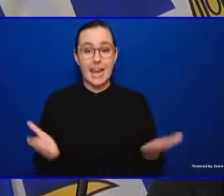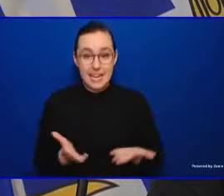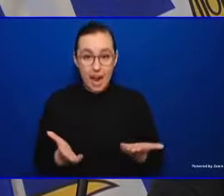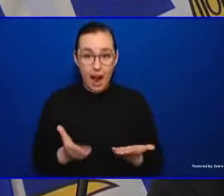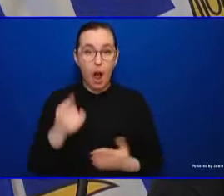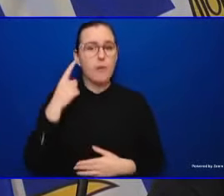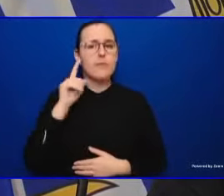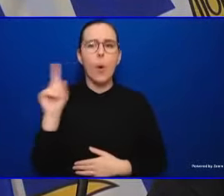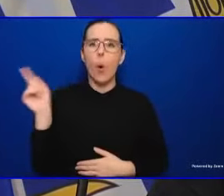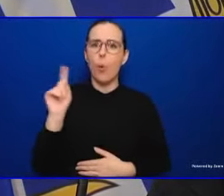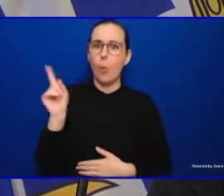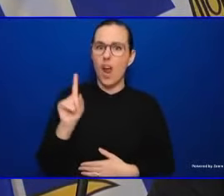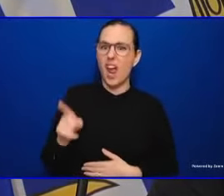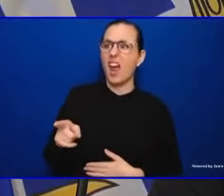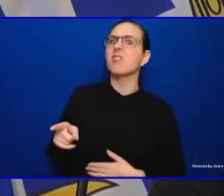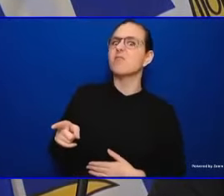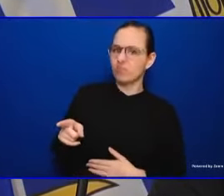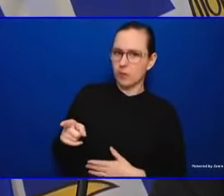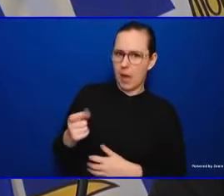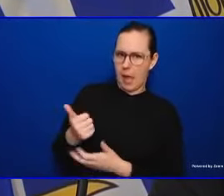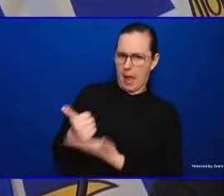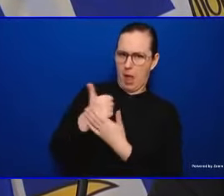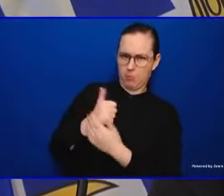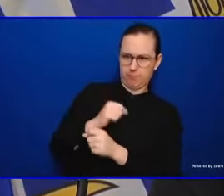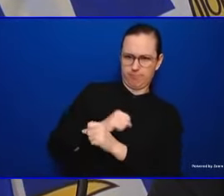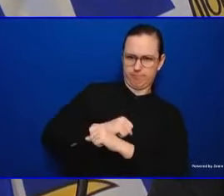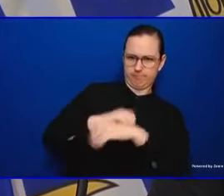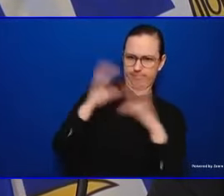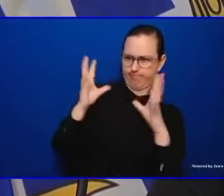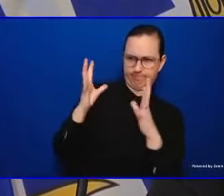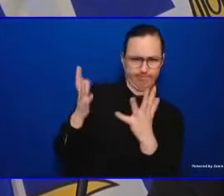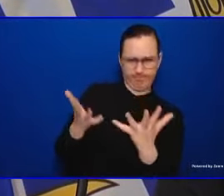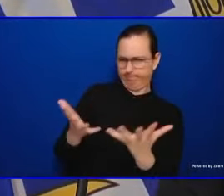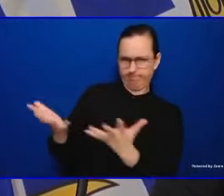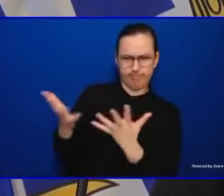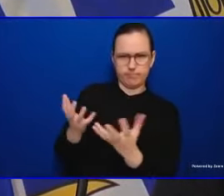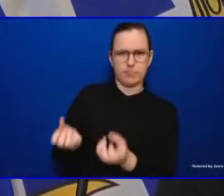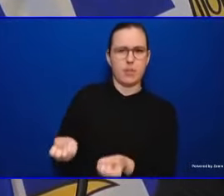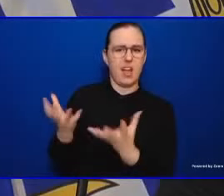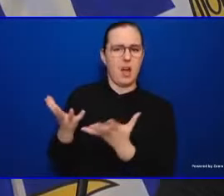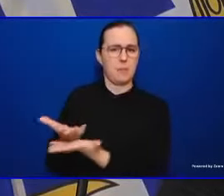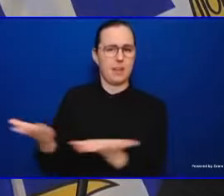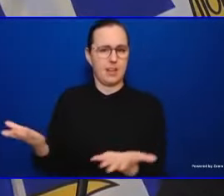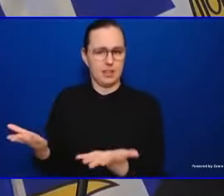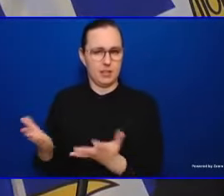that remains in short supply both here in Canada and globally.